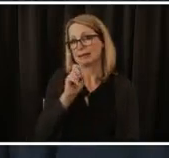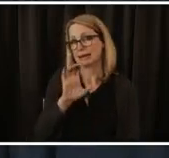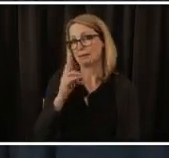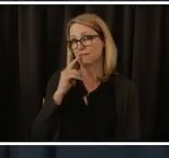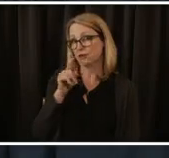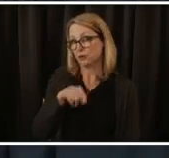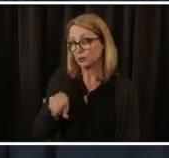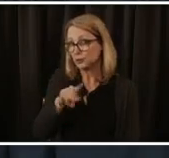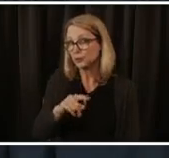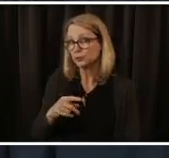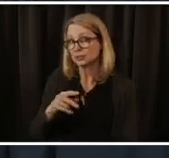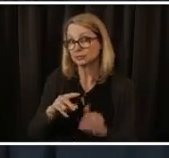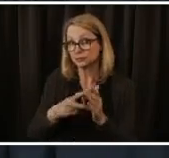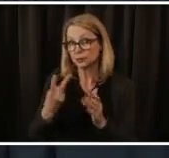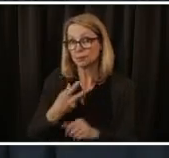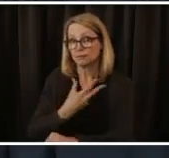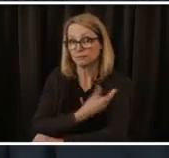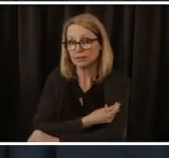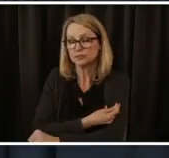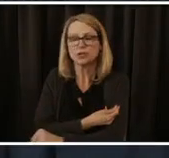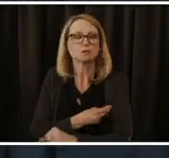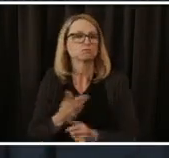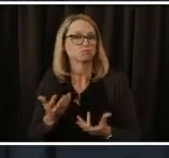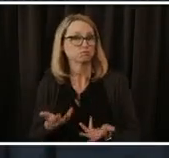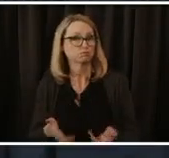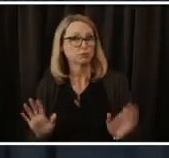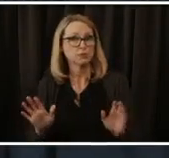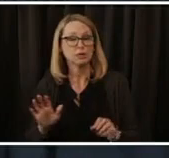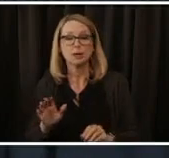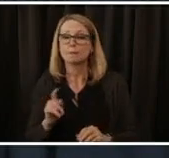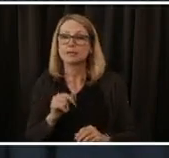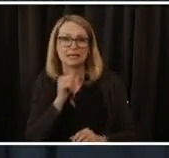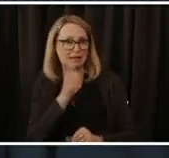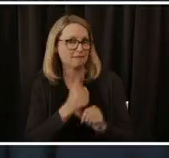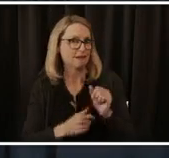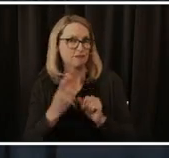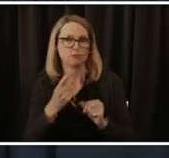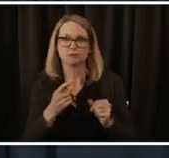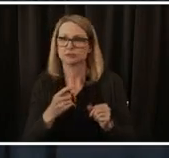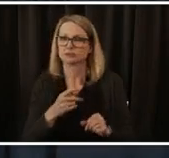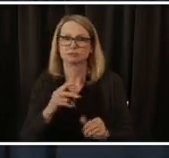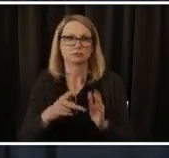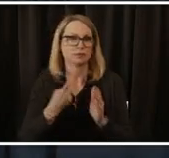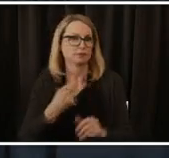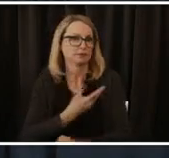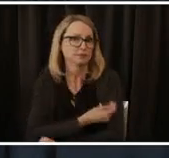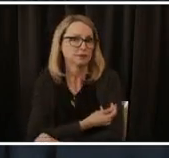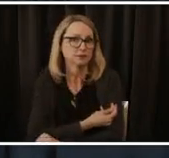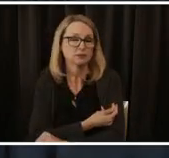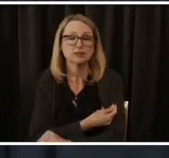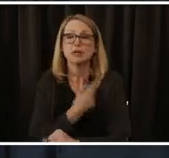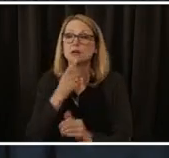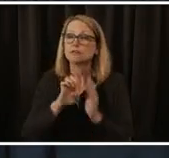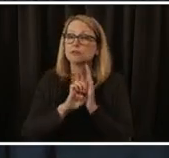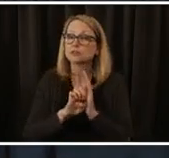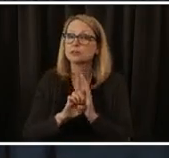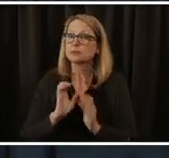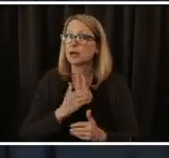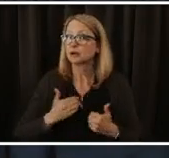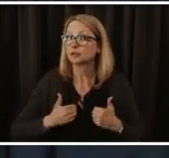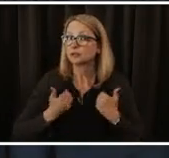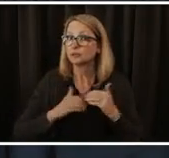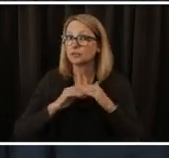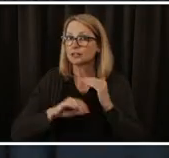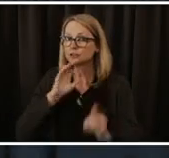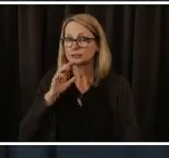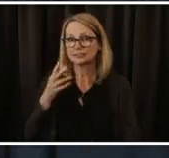that for the half of Coloradans who haven't been vaccinated, as well as youth under 16 that aren't yet eligible, the pandemic is